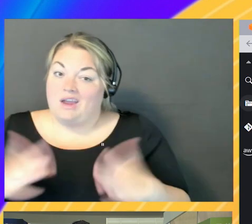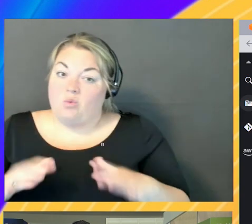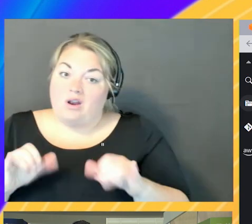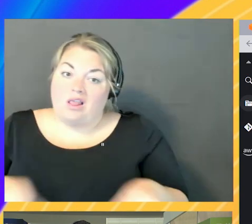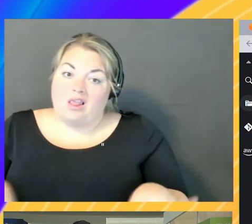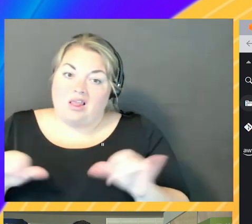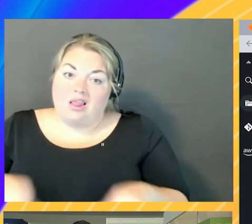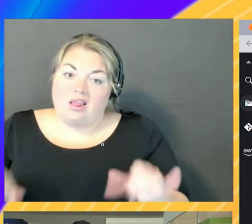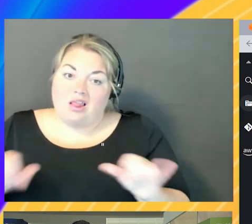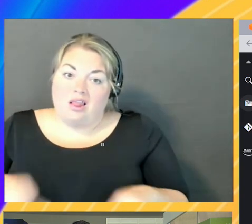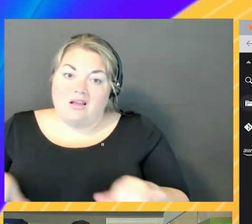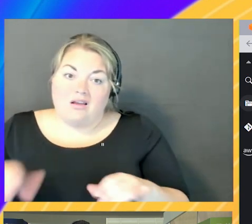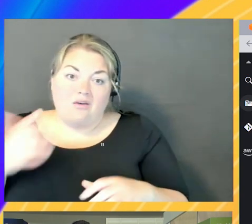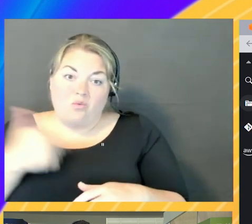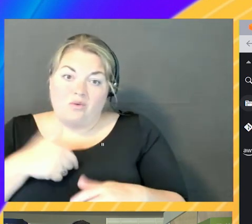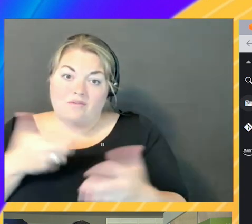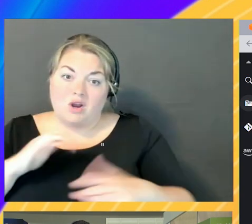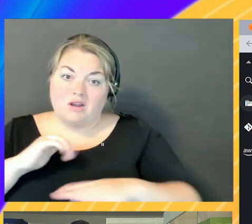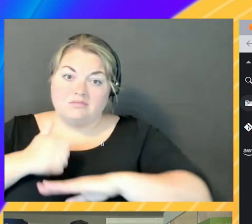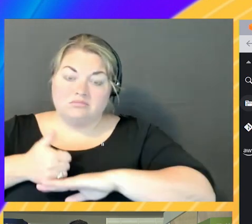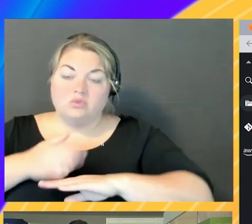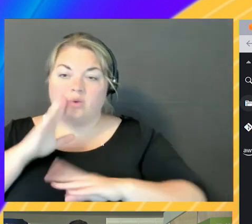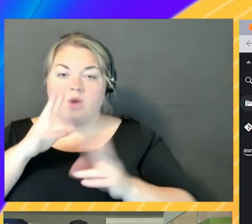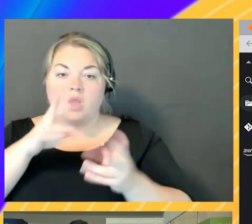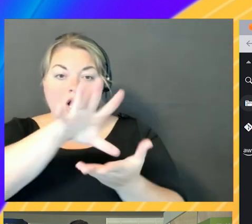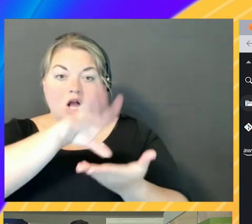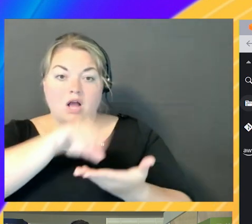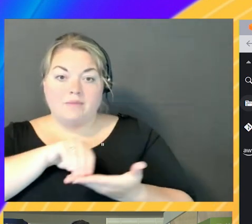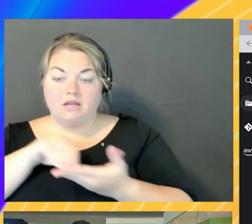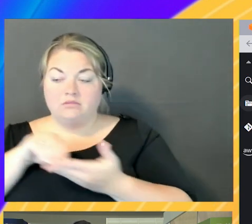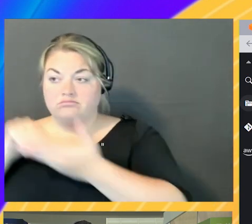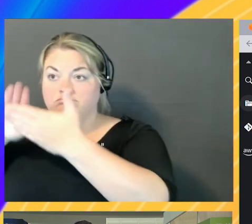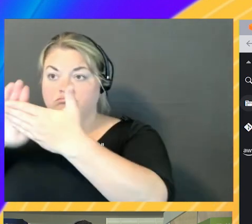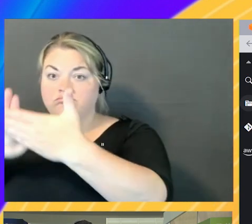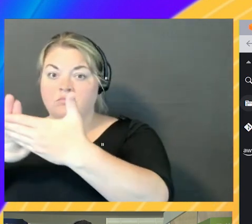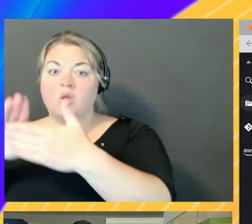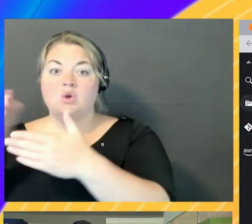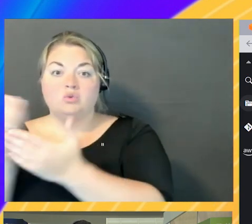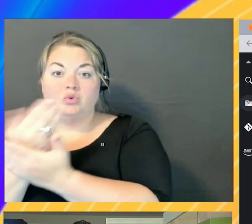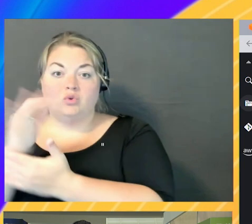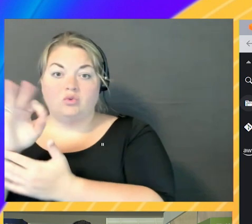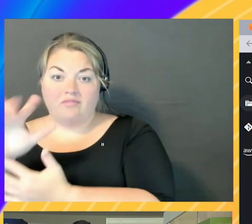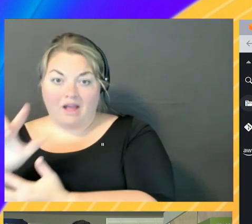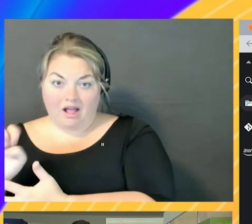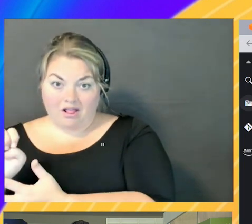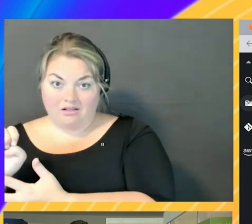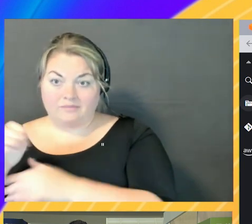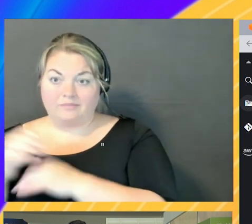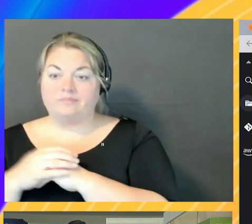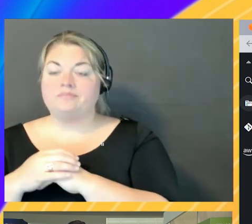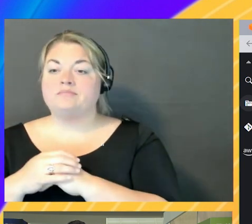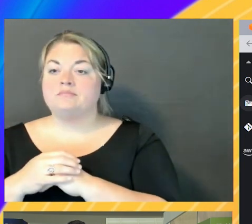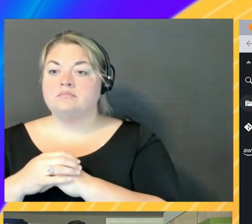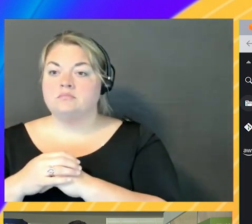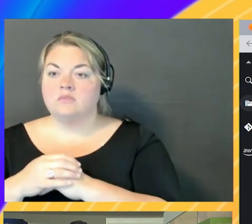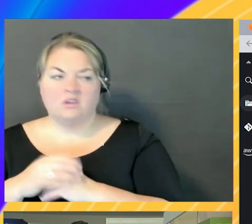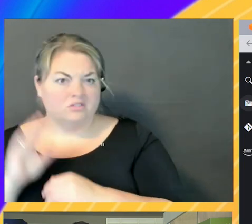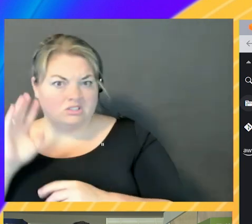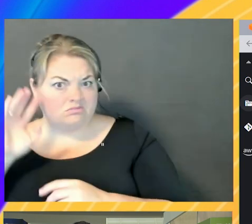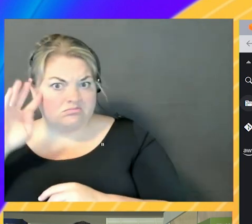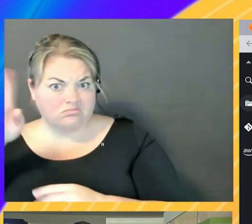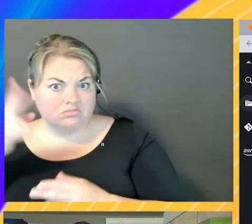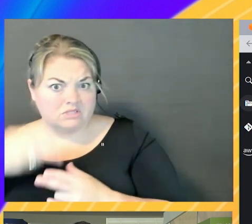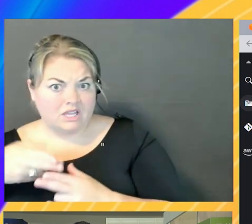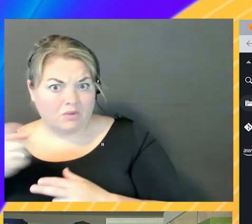that. So I'm going to say new file, and I will, do I just give it a name right here? Like,